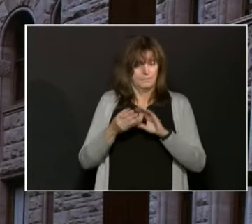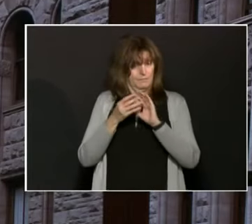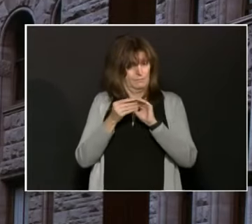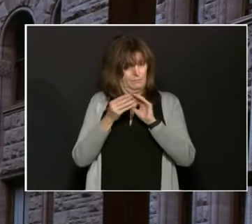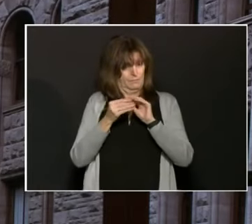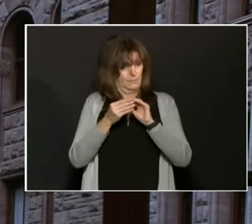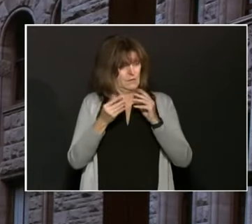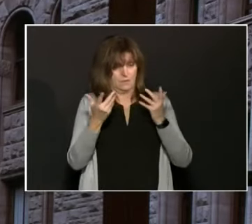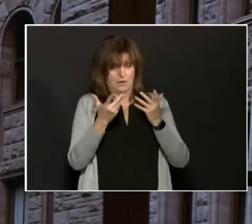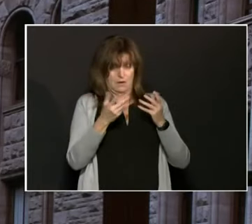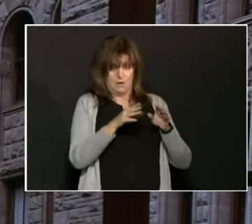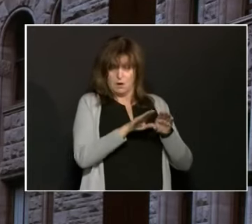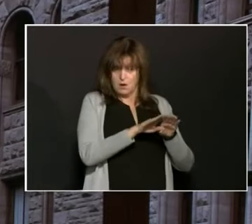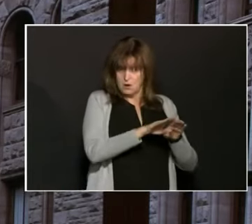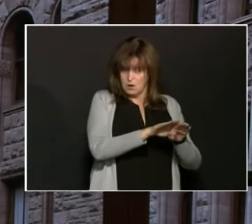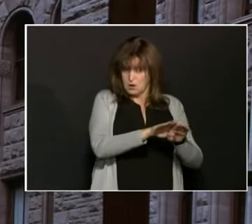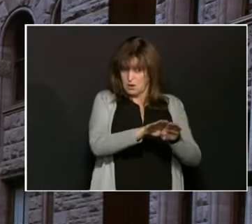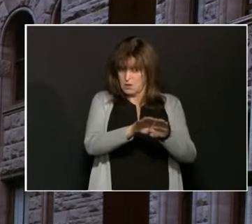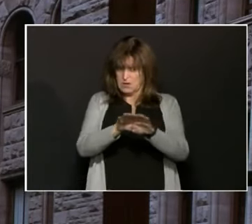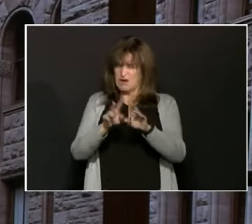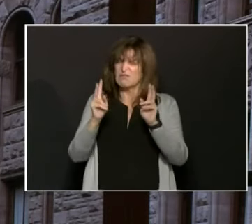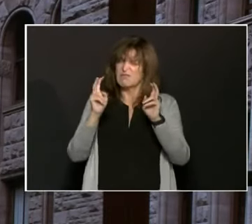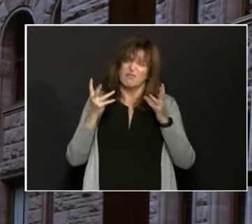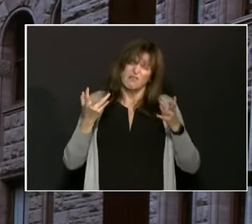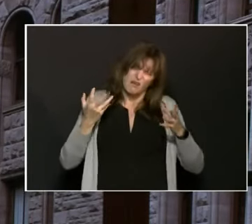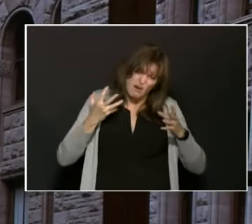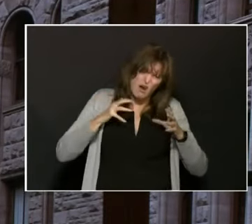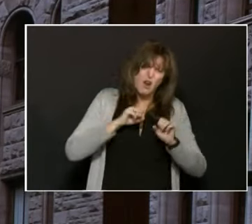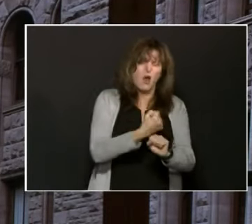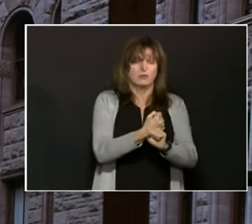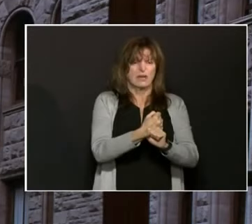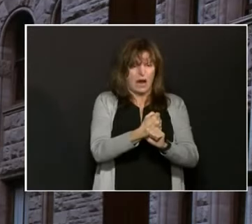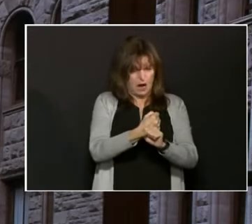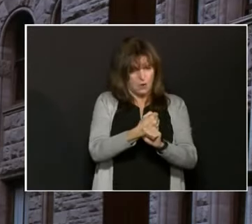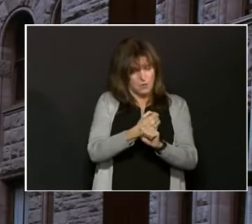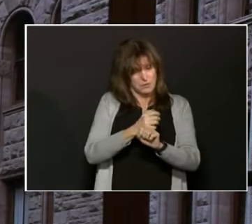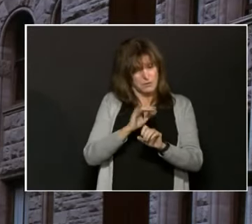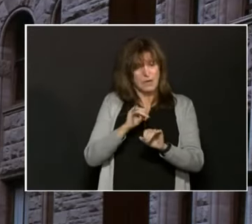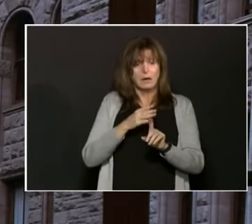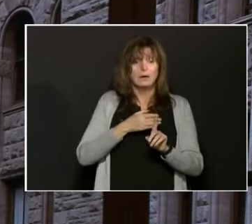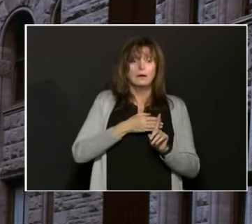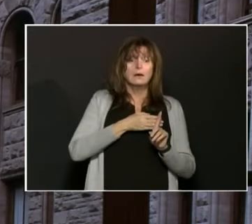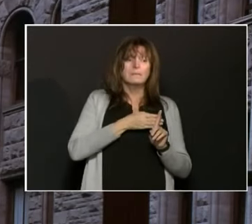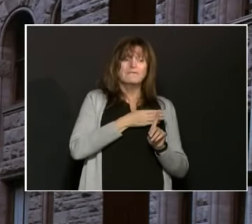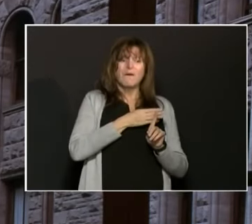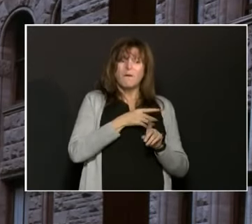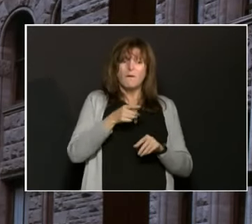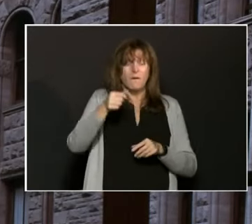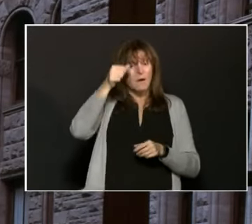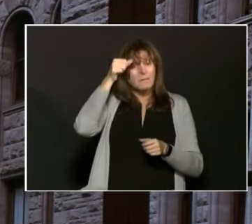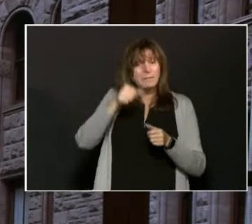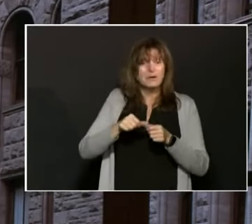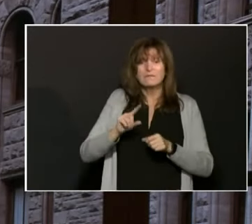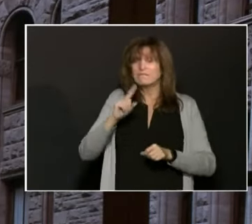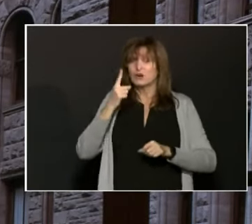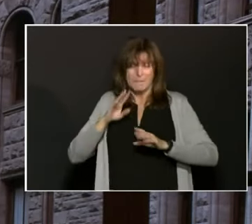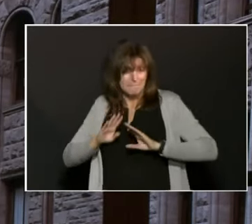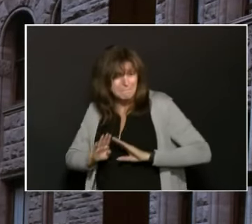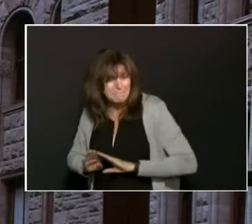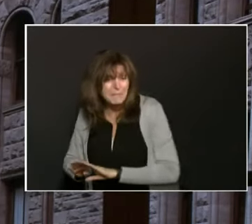you have to remember that we were not in lockdown then. You have to remember schools were closed. Long-term care had no